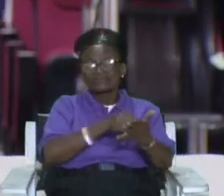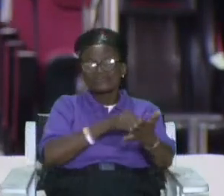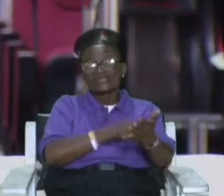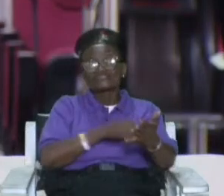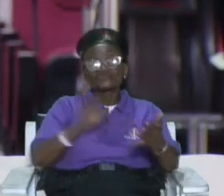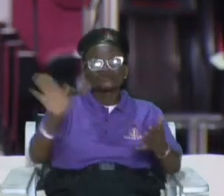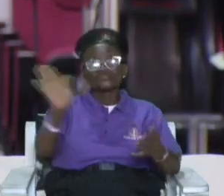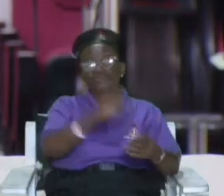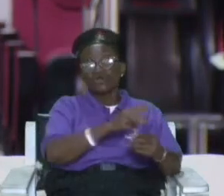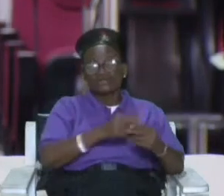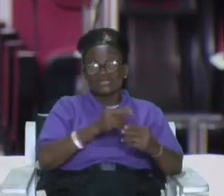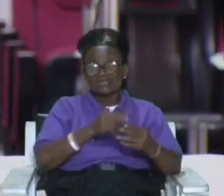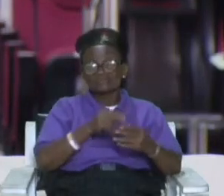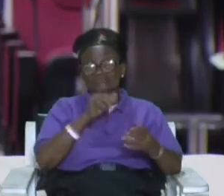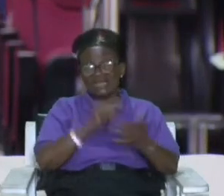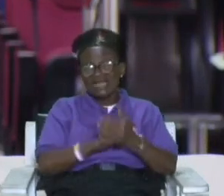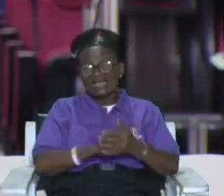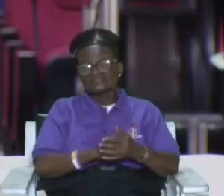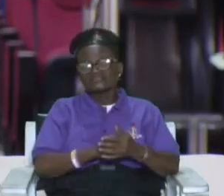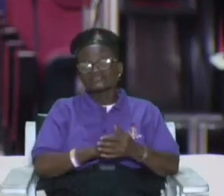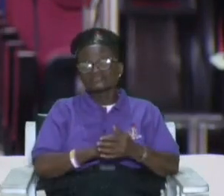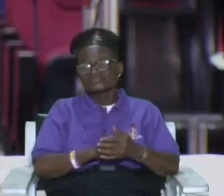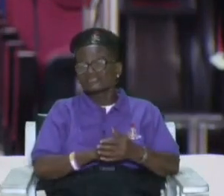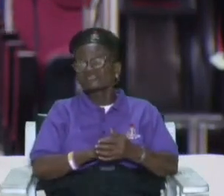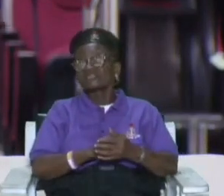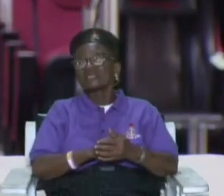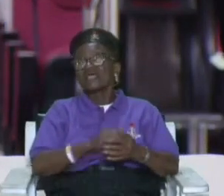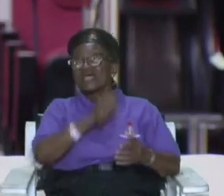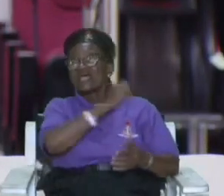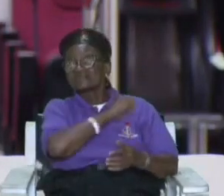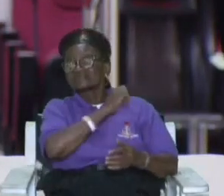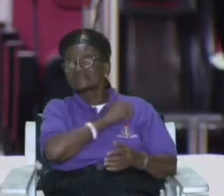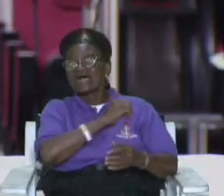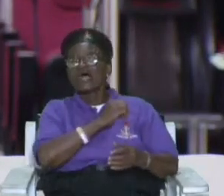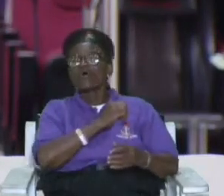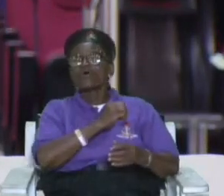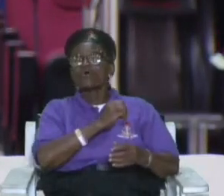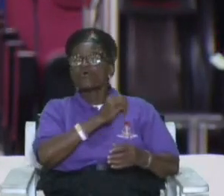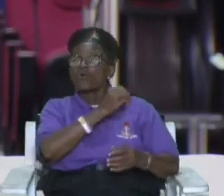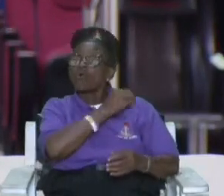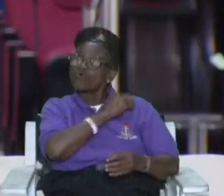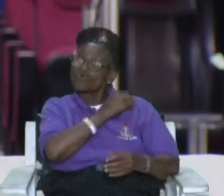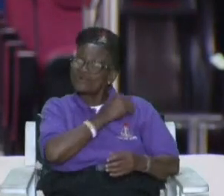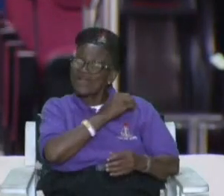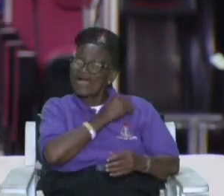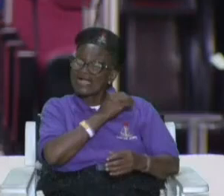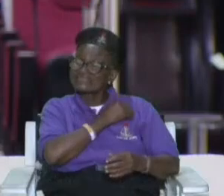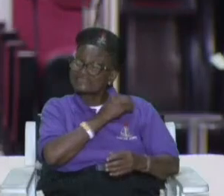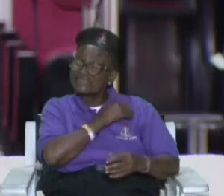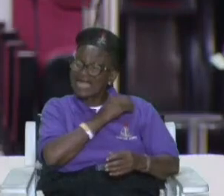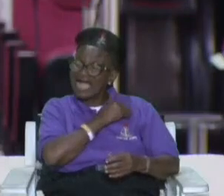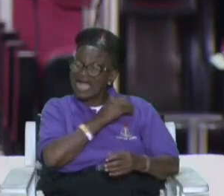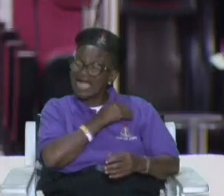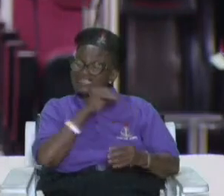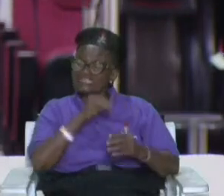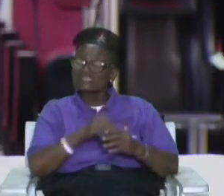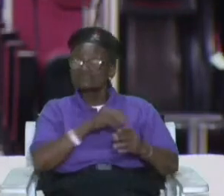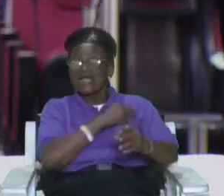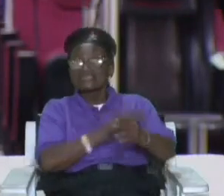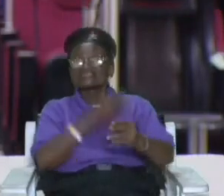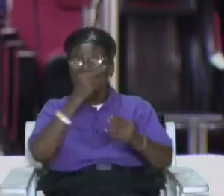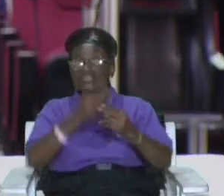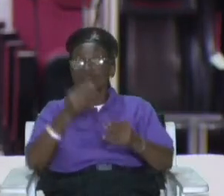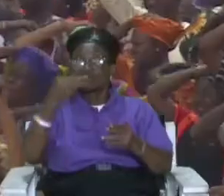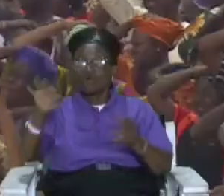In the mighty name of Jesus. Be healed now. Open